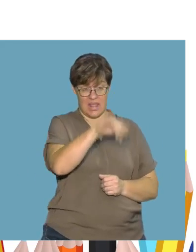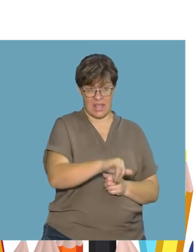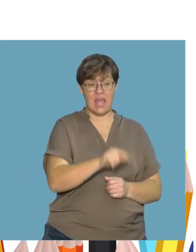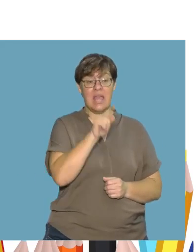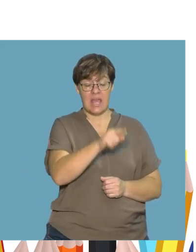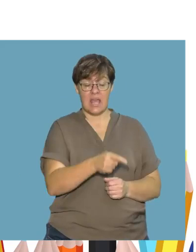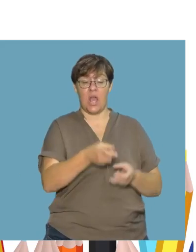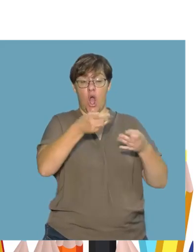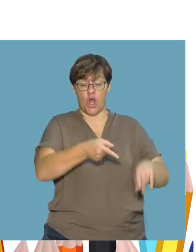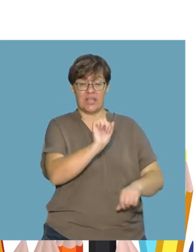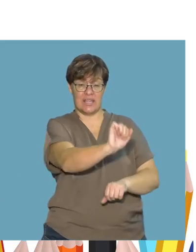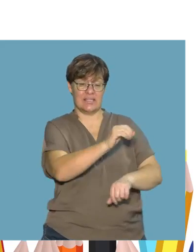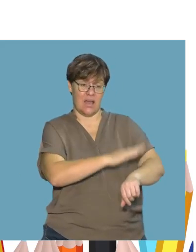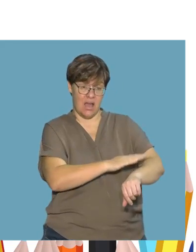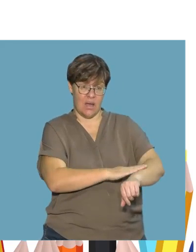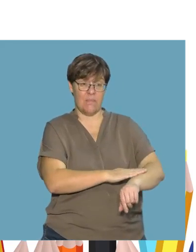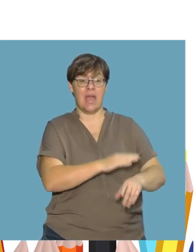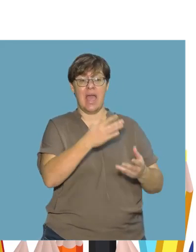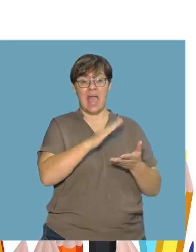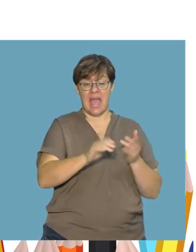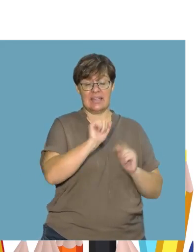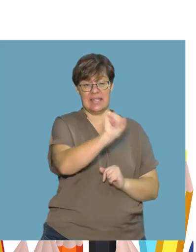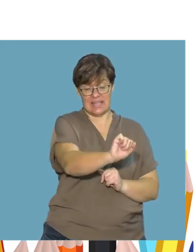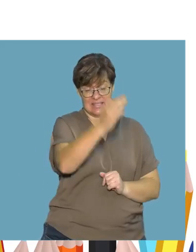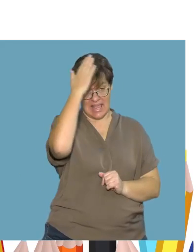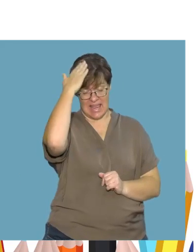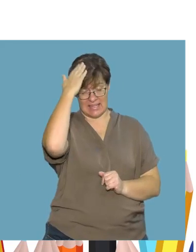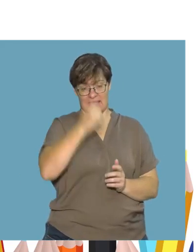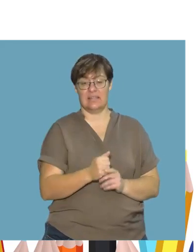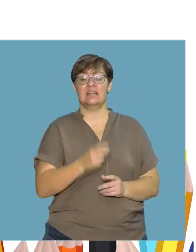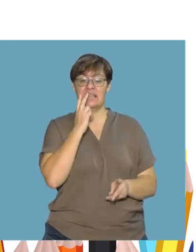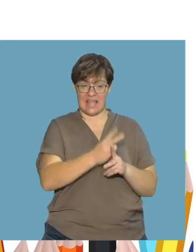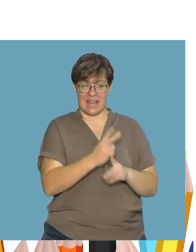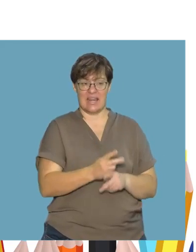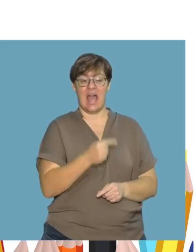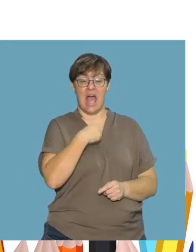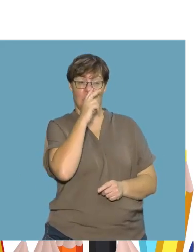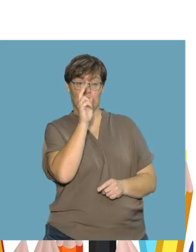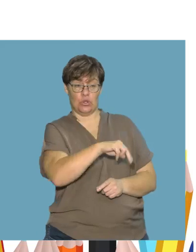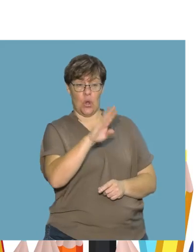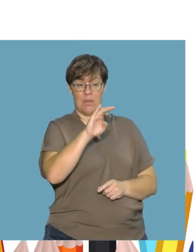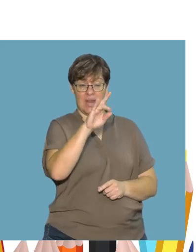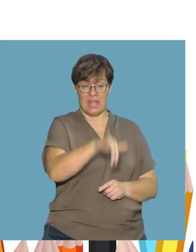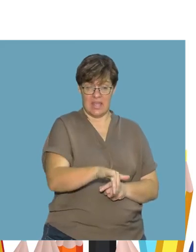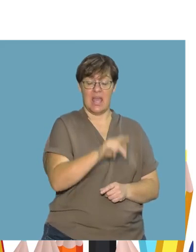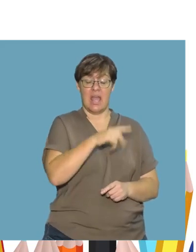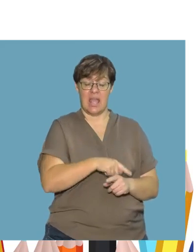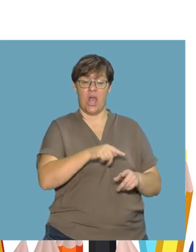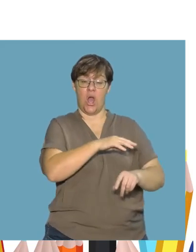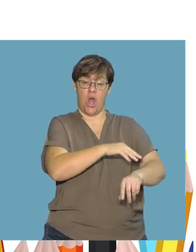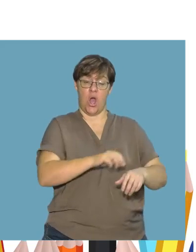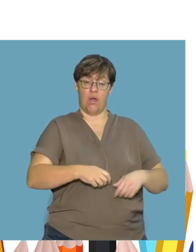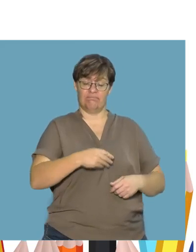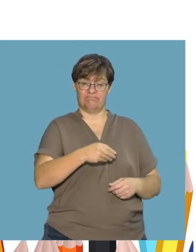head. Say that now. I saw Benny, he hurt his arm and his head.